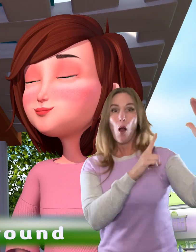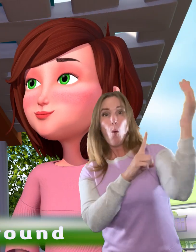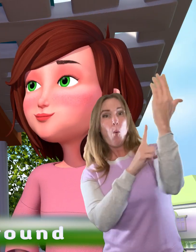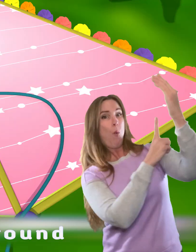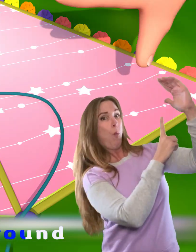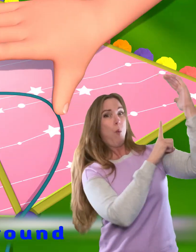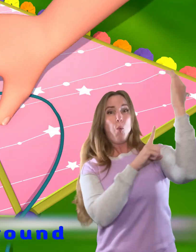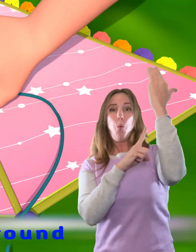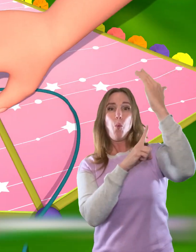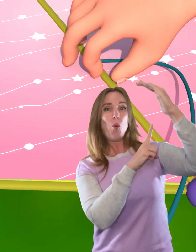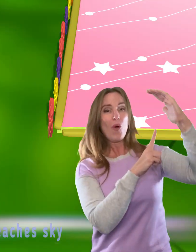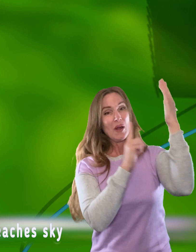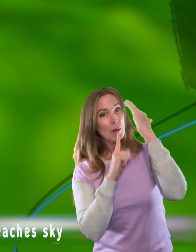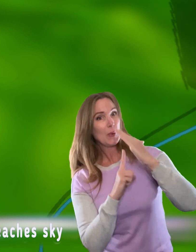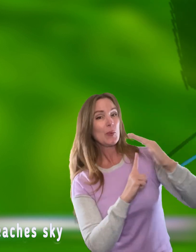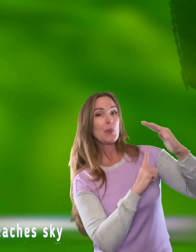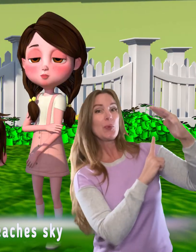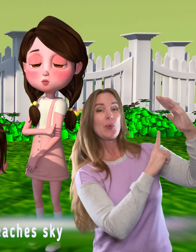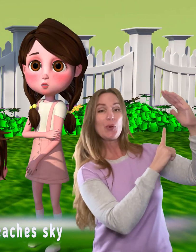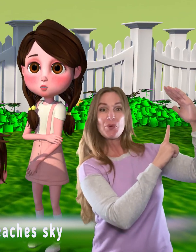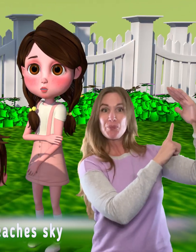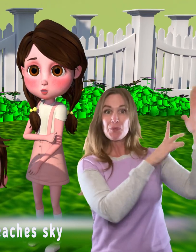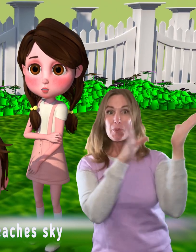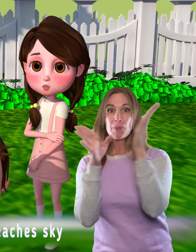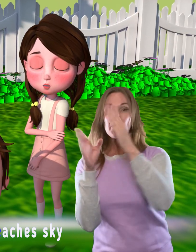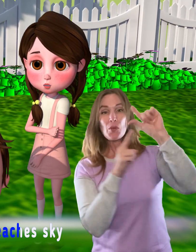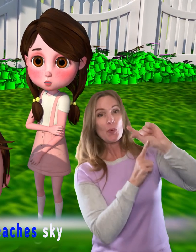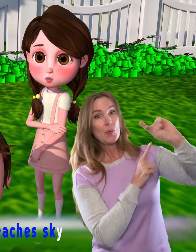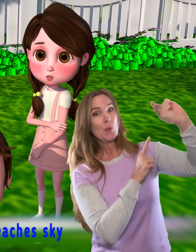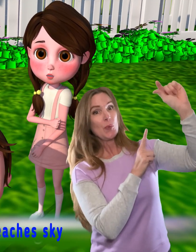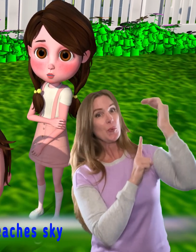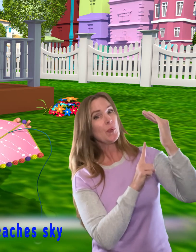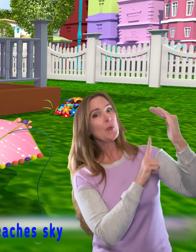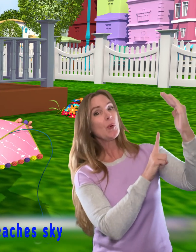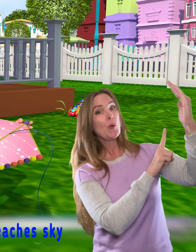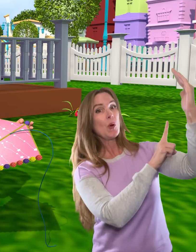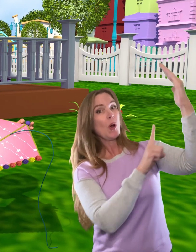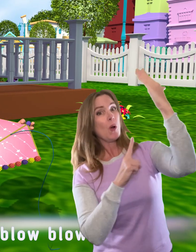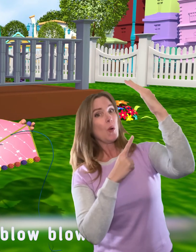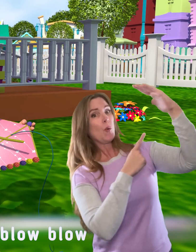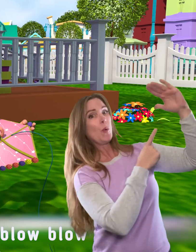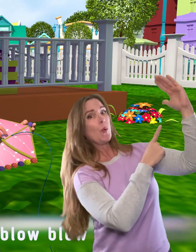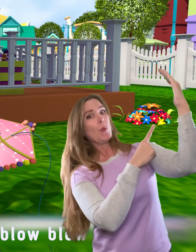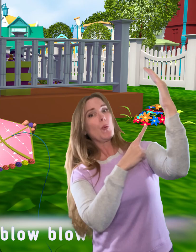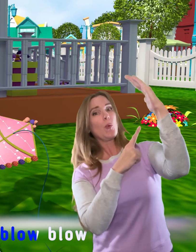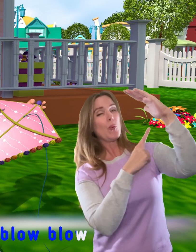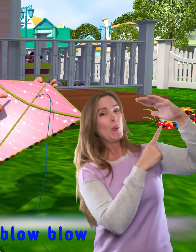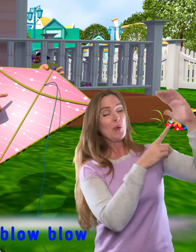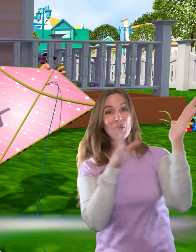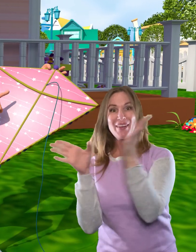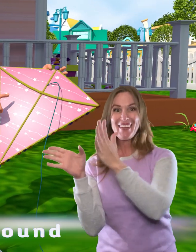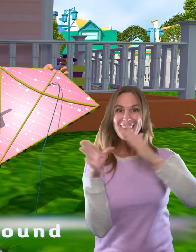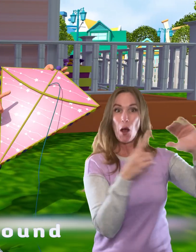blow, the wind blows it round. You raise your kite up high until it reaches sky. You hold your kite